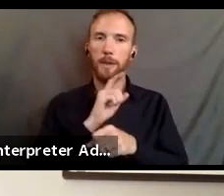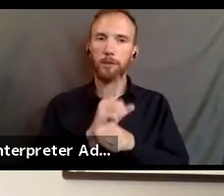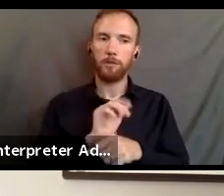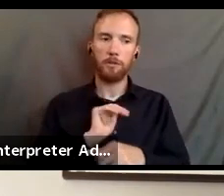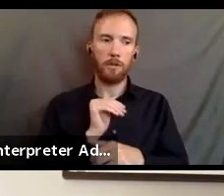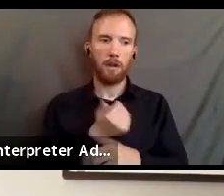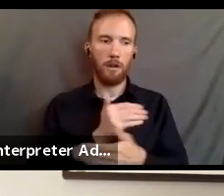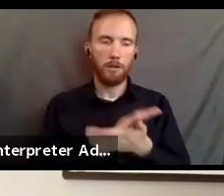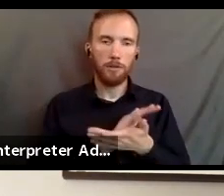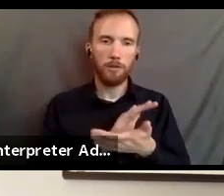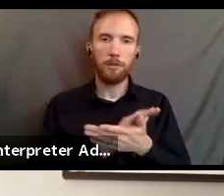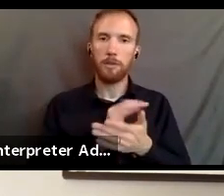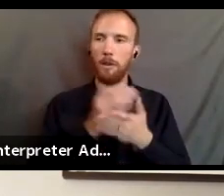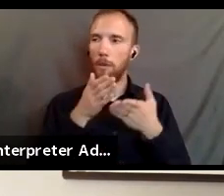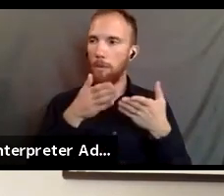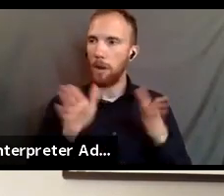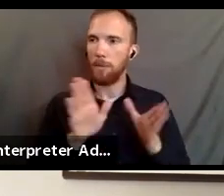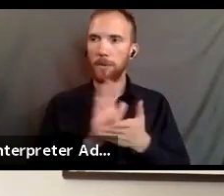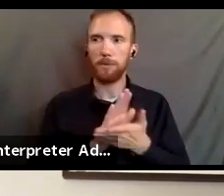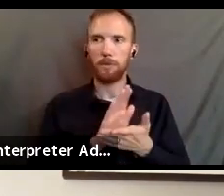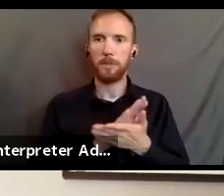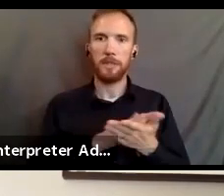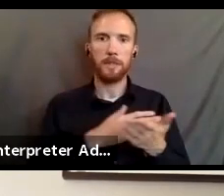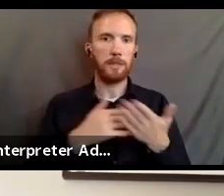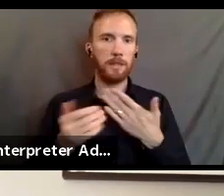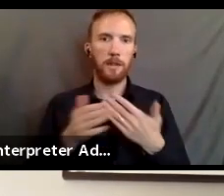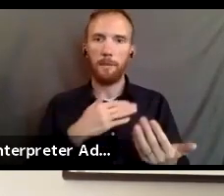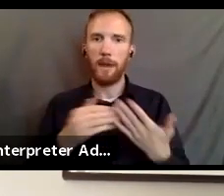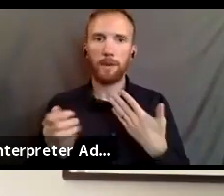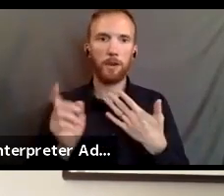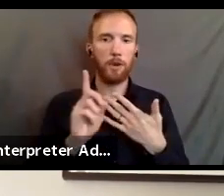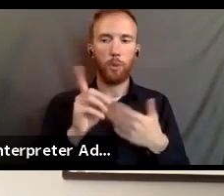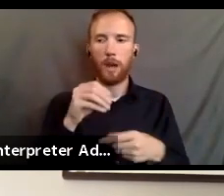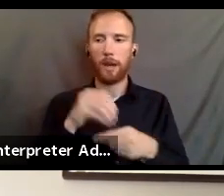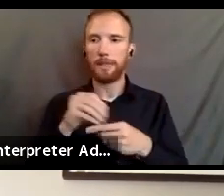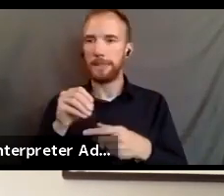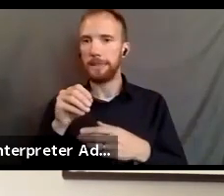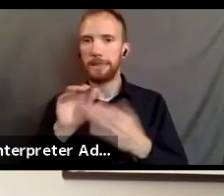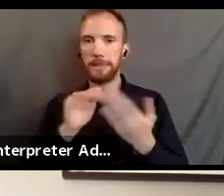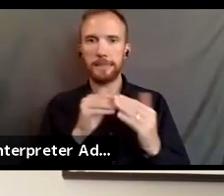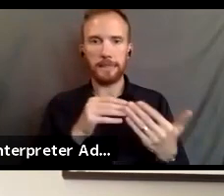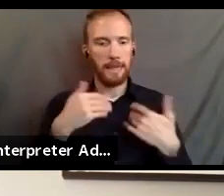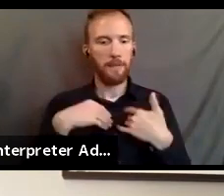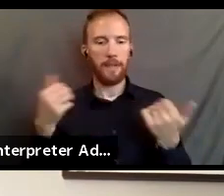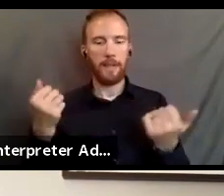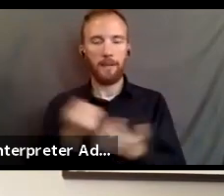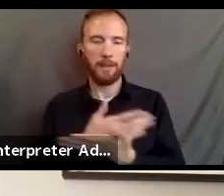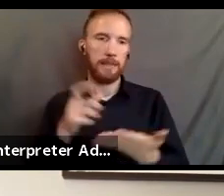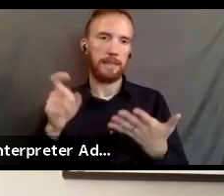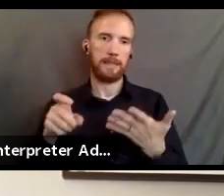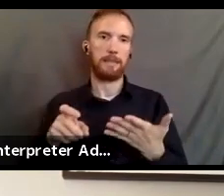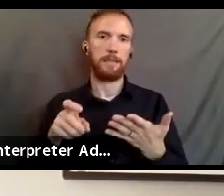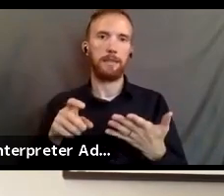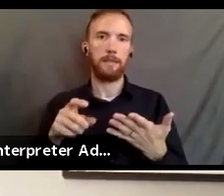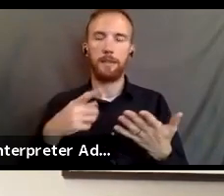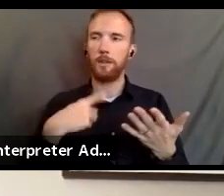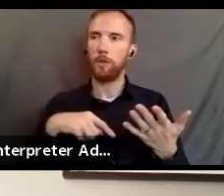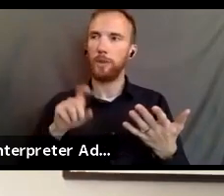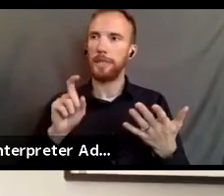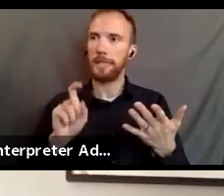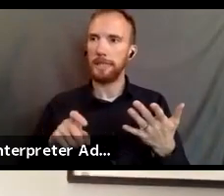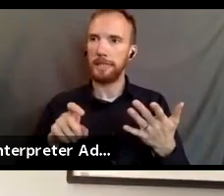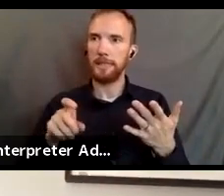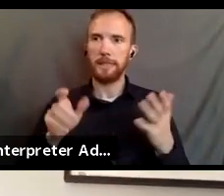public schools no matter what the zip code is have everything that we need let's make the comparison and let's see what we